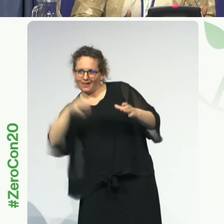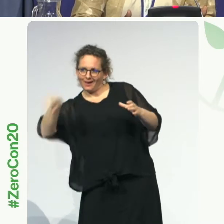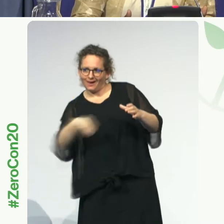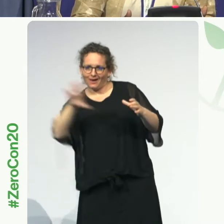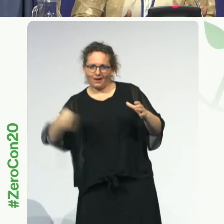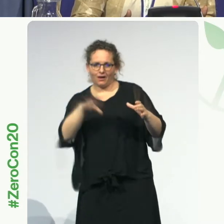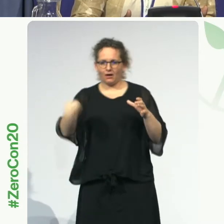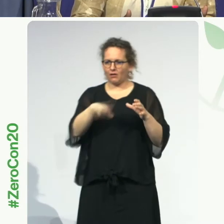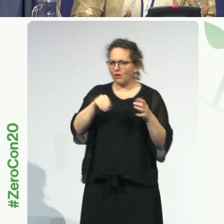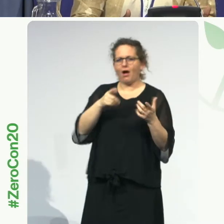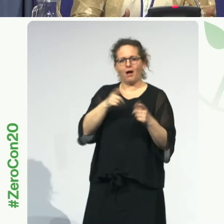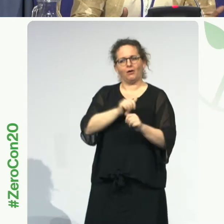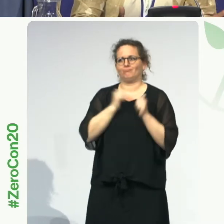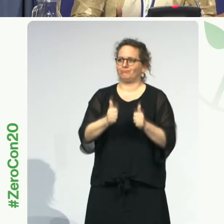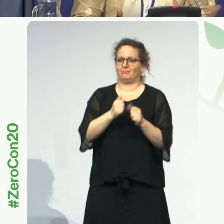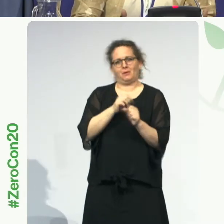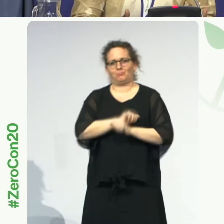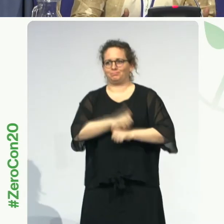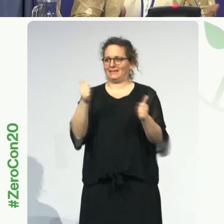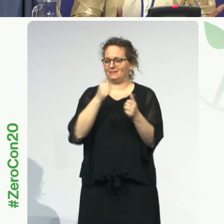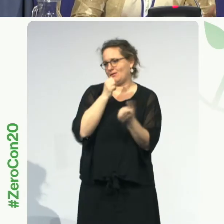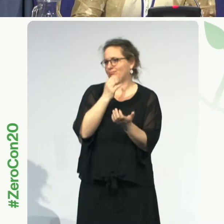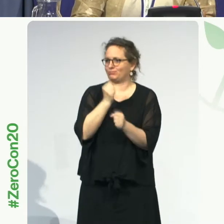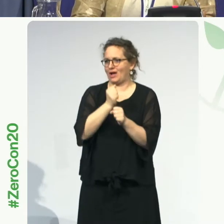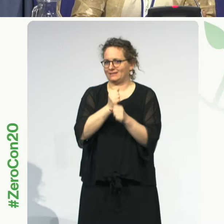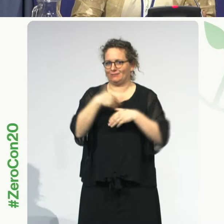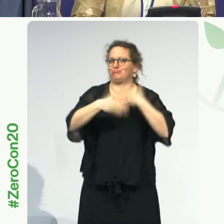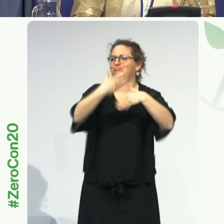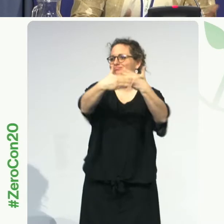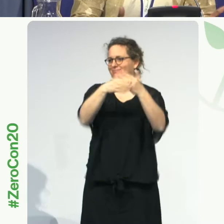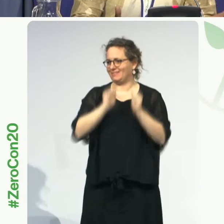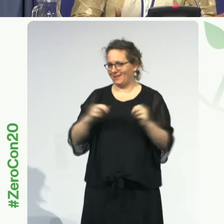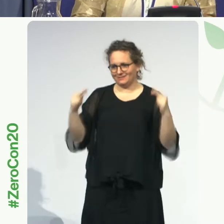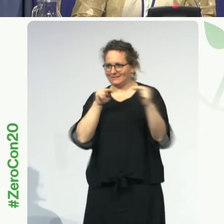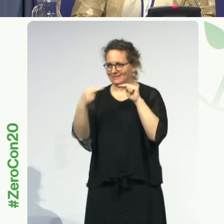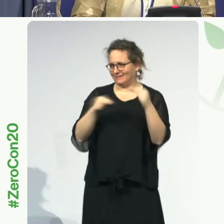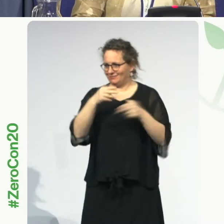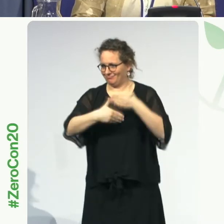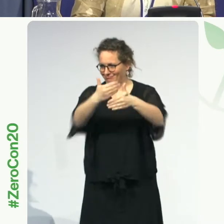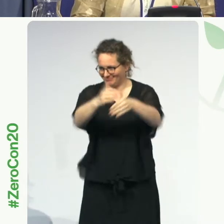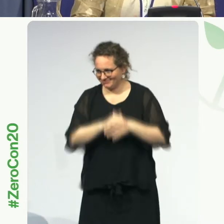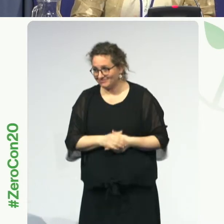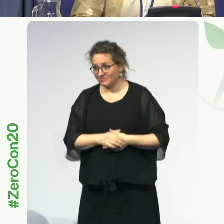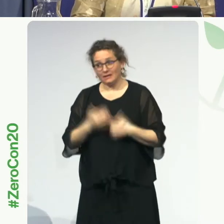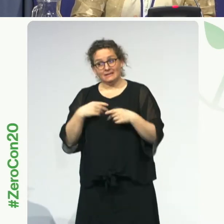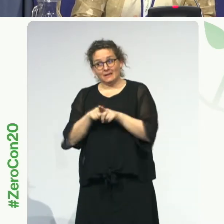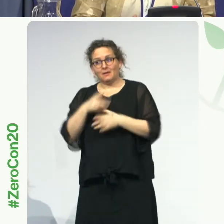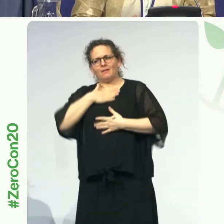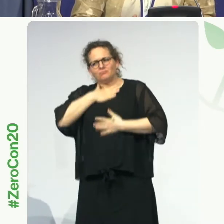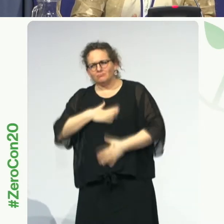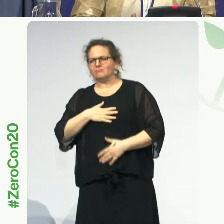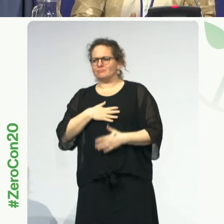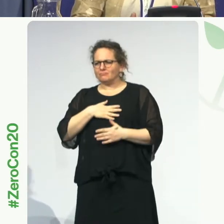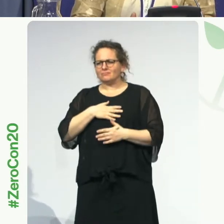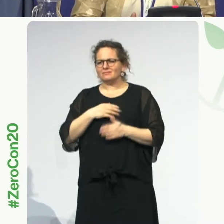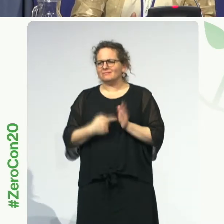model. And in Zimbabwe, again, I want to emphasize the multi-actor approach that we have used to